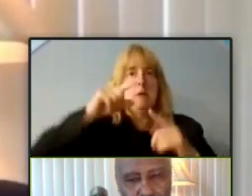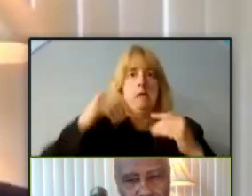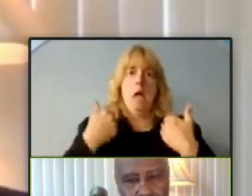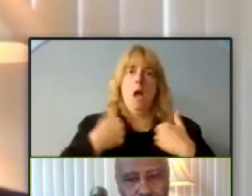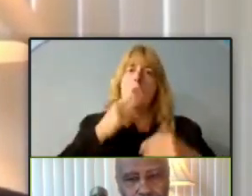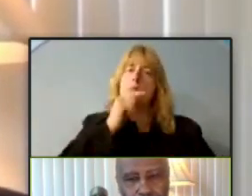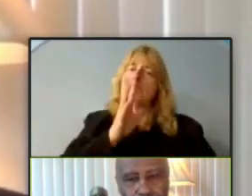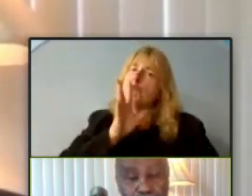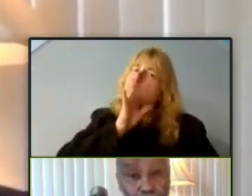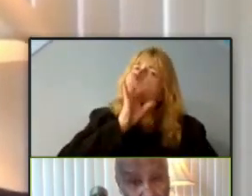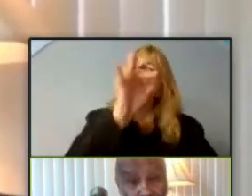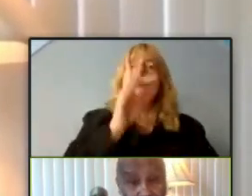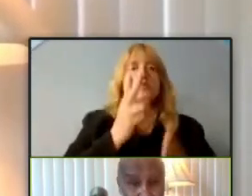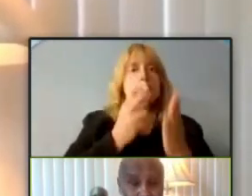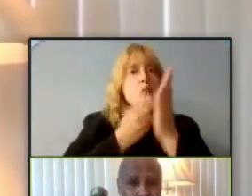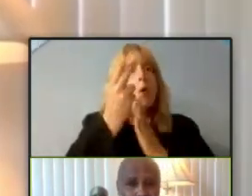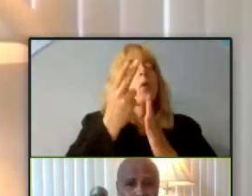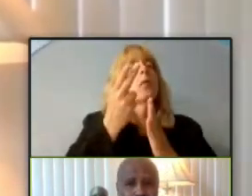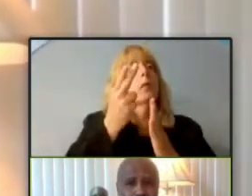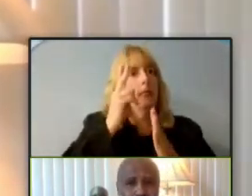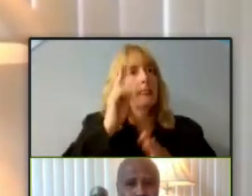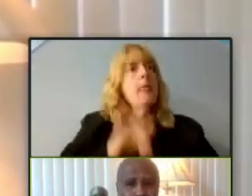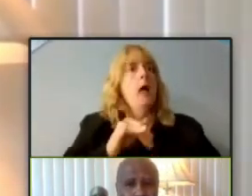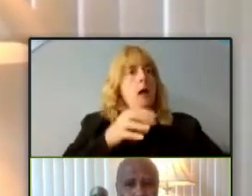to power. And so as a Black man,